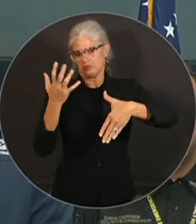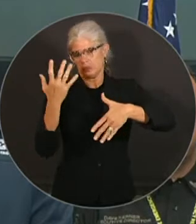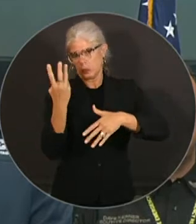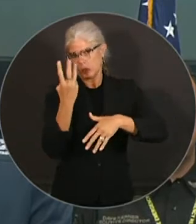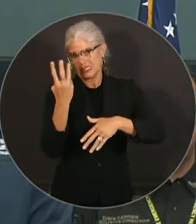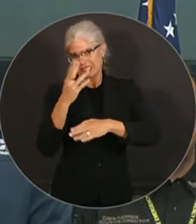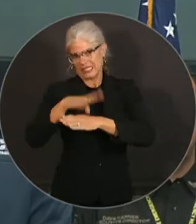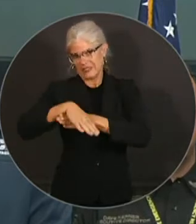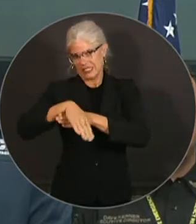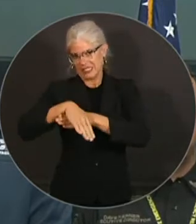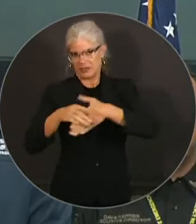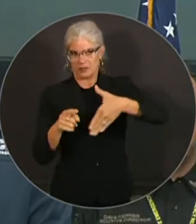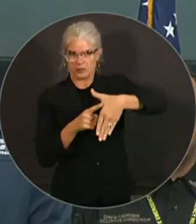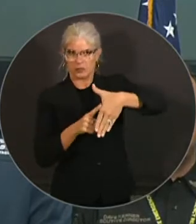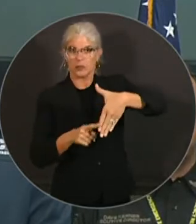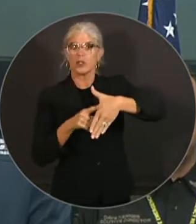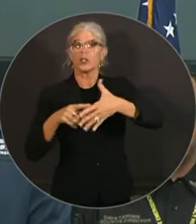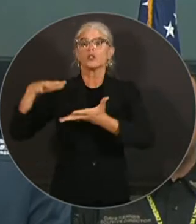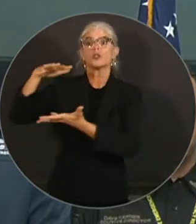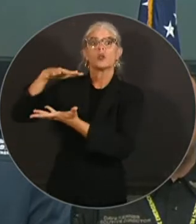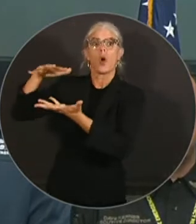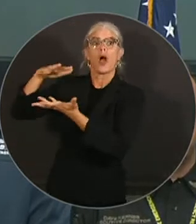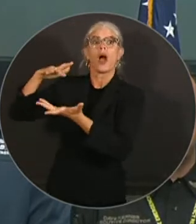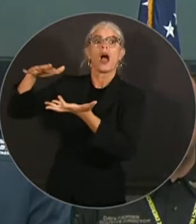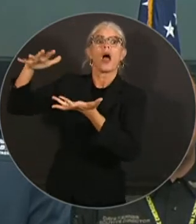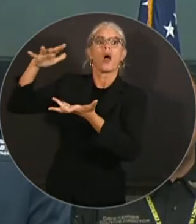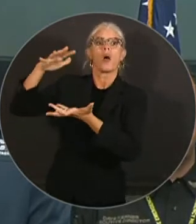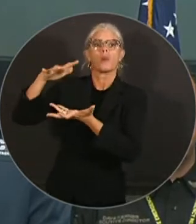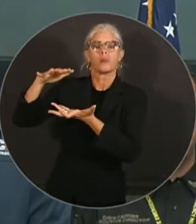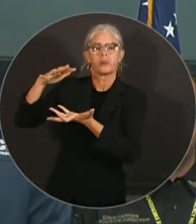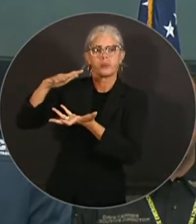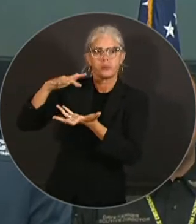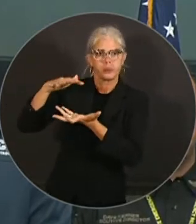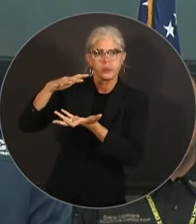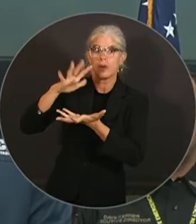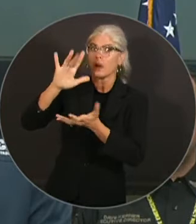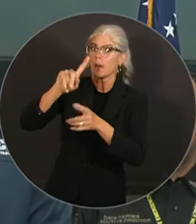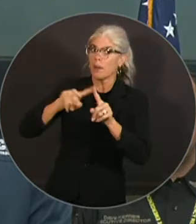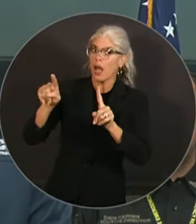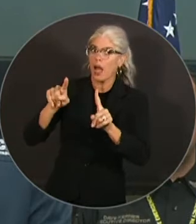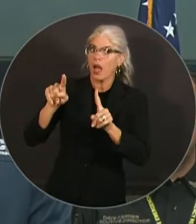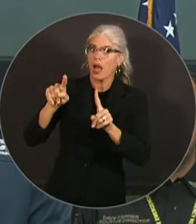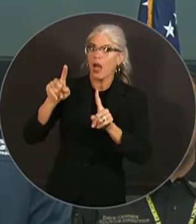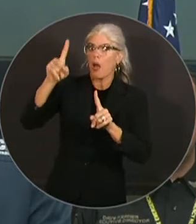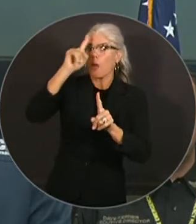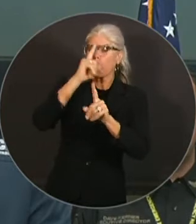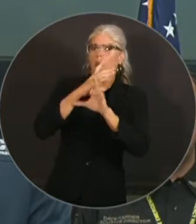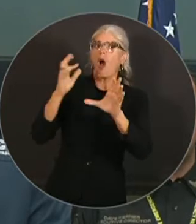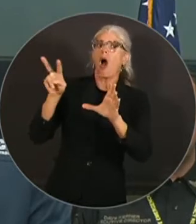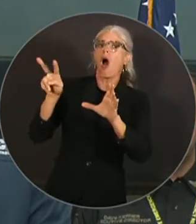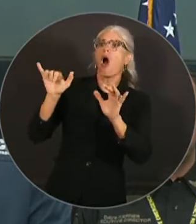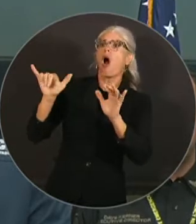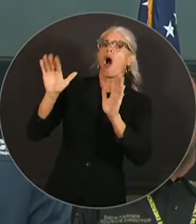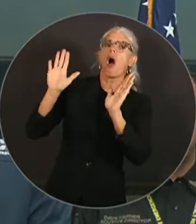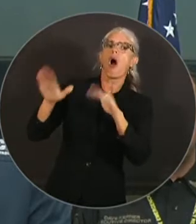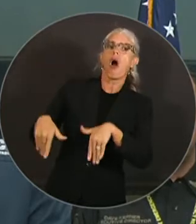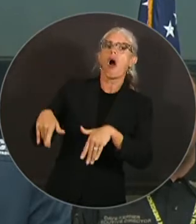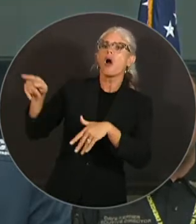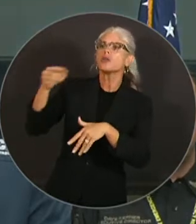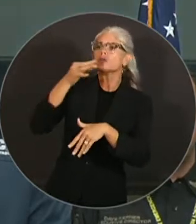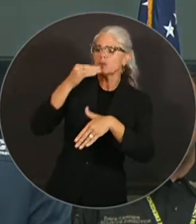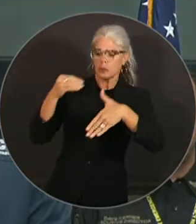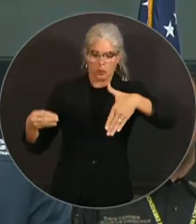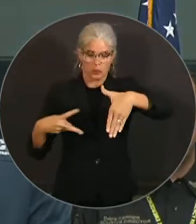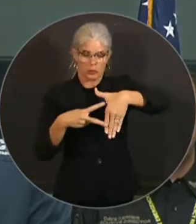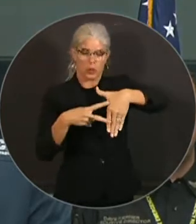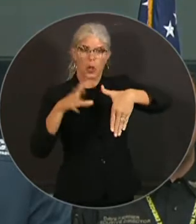moved a little slower than projected. But remember, don't get wedded to the cone. There will be impacts far outside the